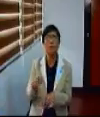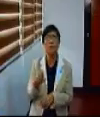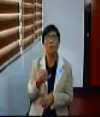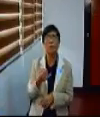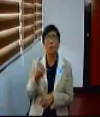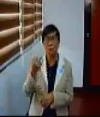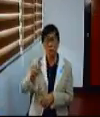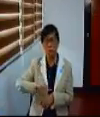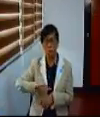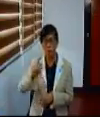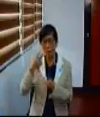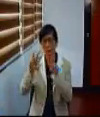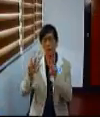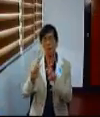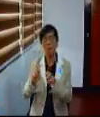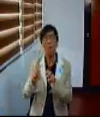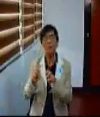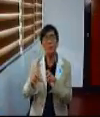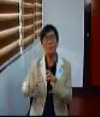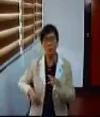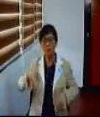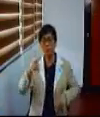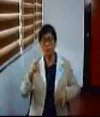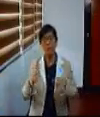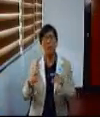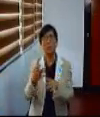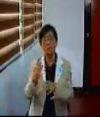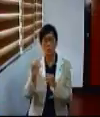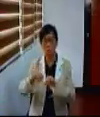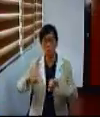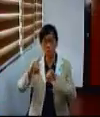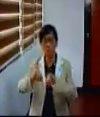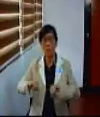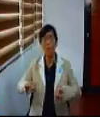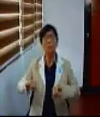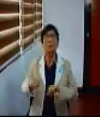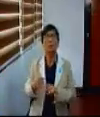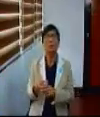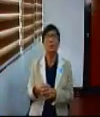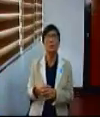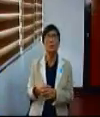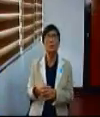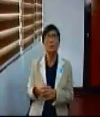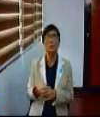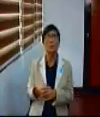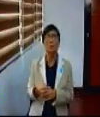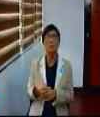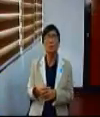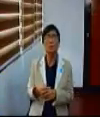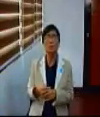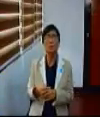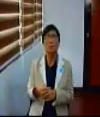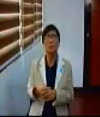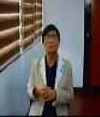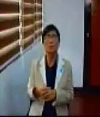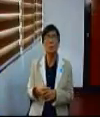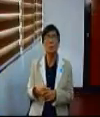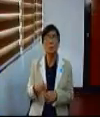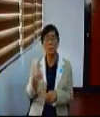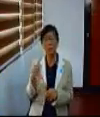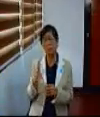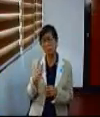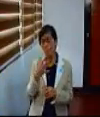a witness to contribute to your investigation probably it's much easier to do. Of